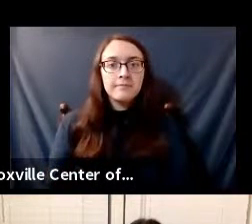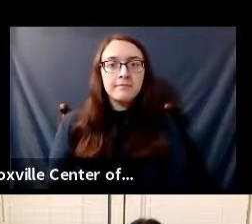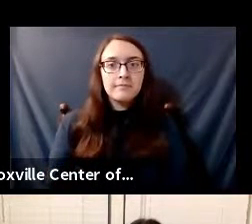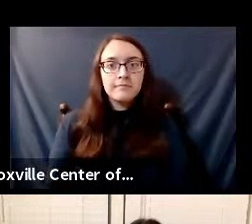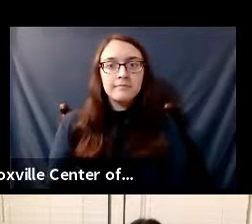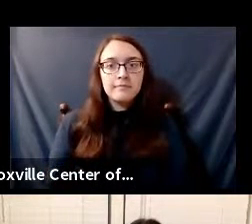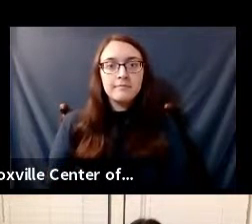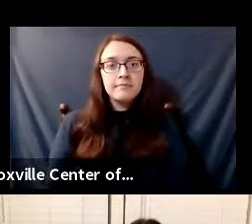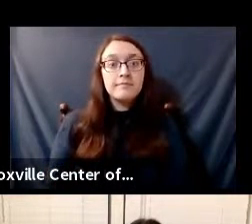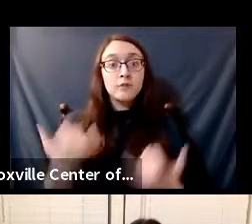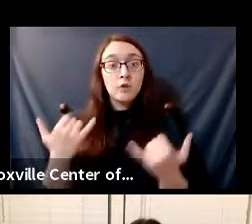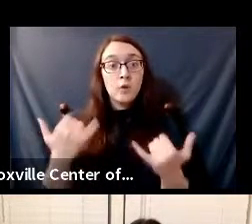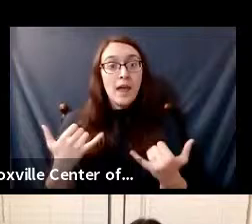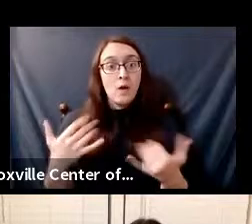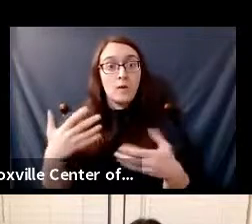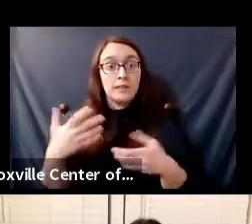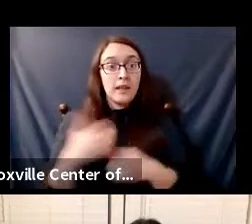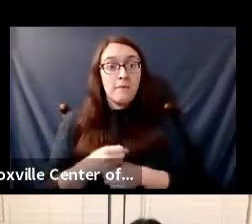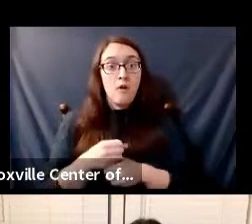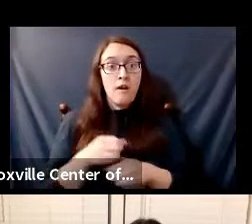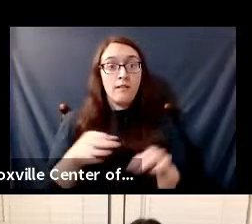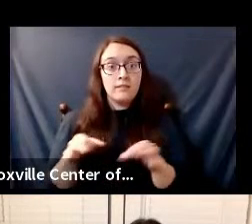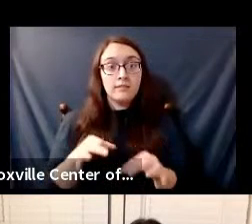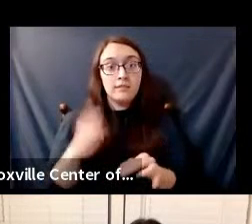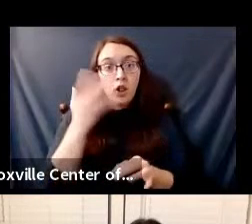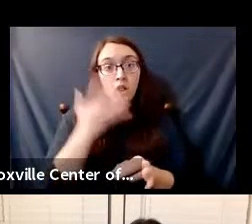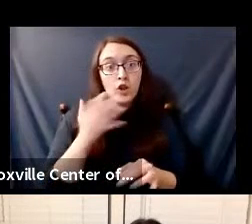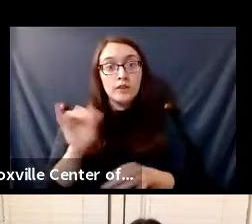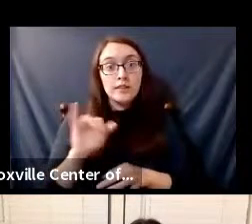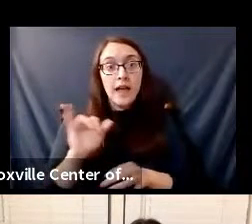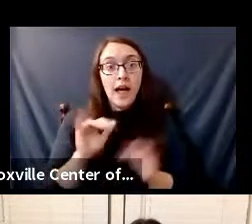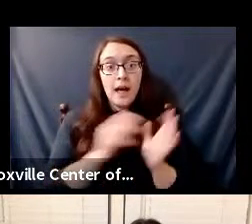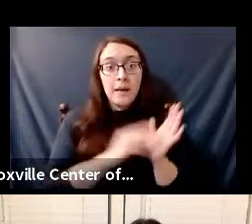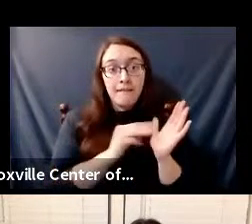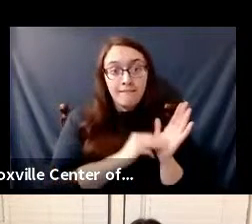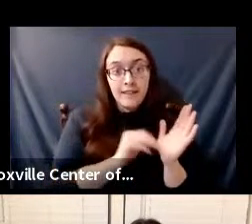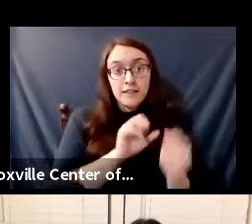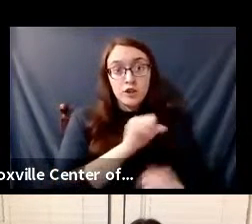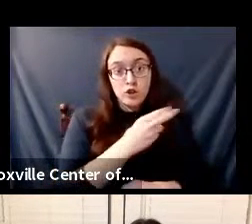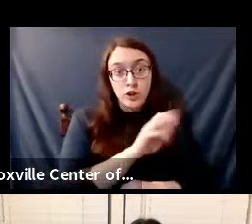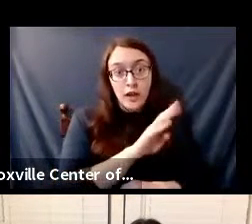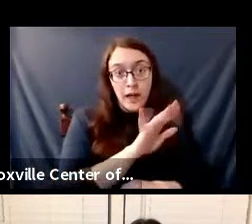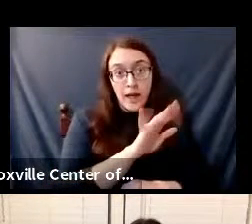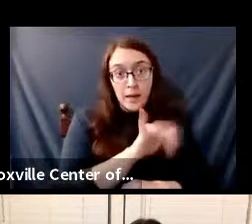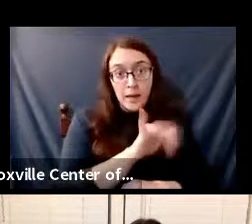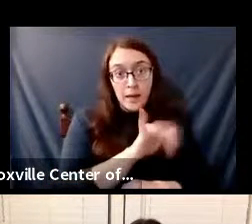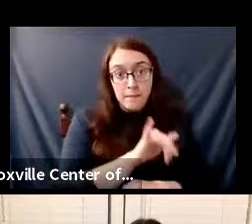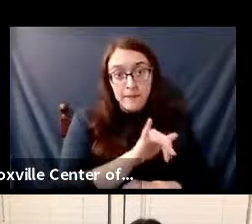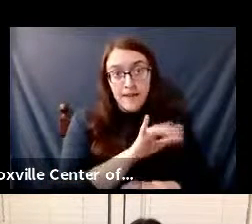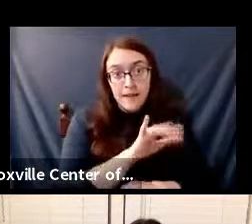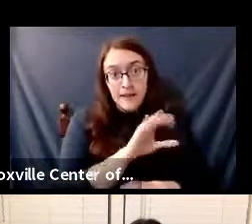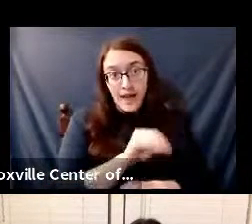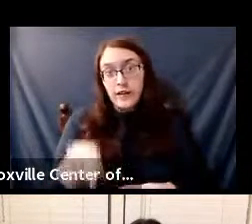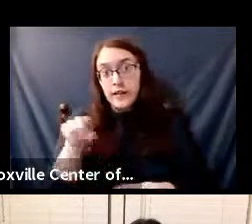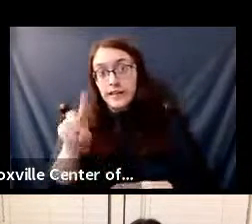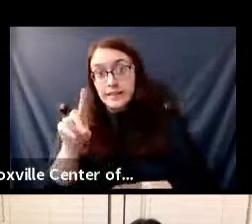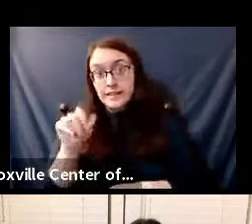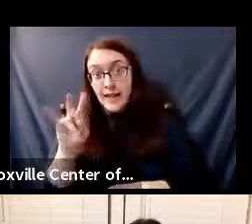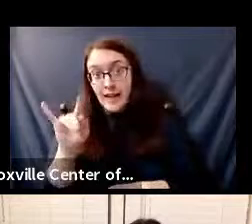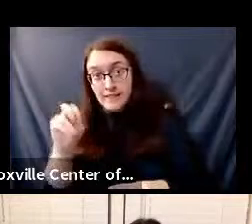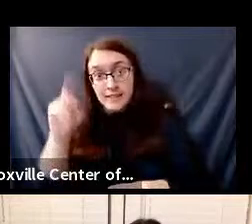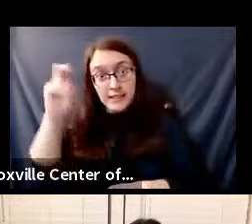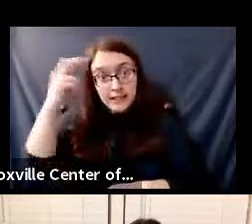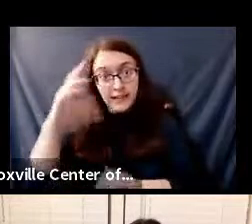I guess just to summarize, so it looks like Memphis or Shelby County and Davidson County have limited their dining